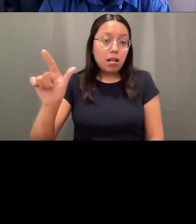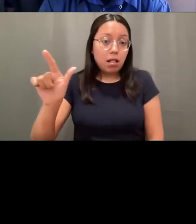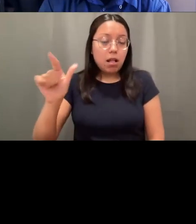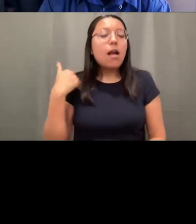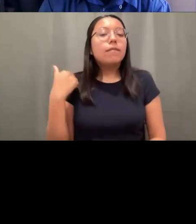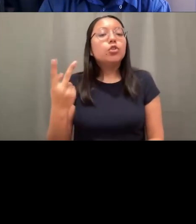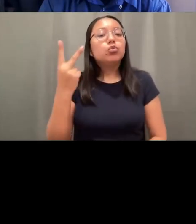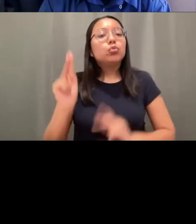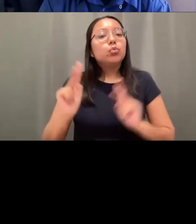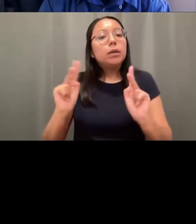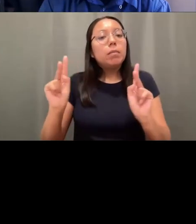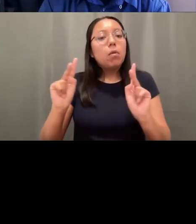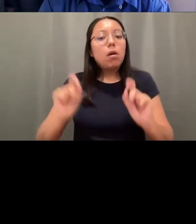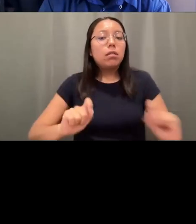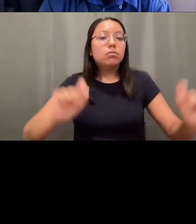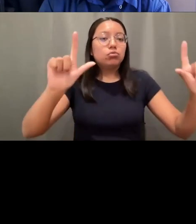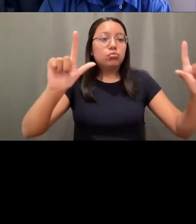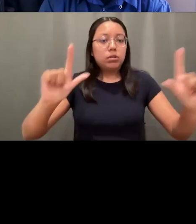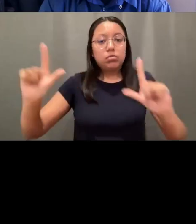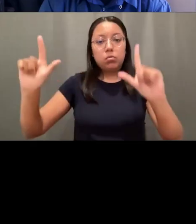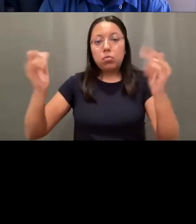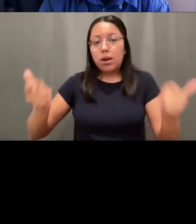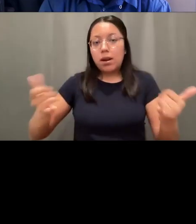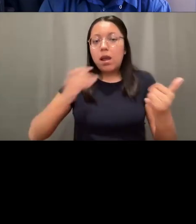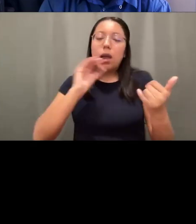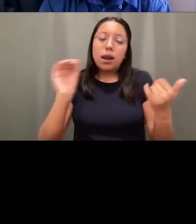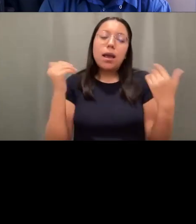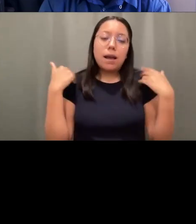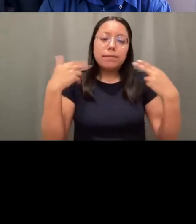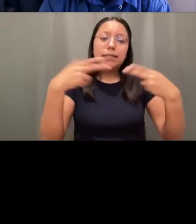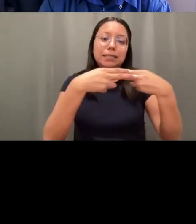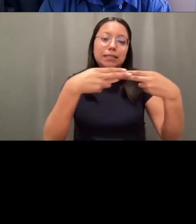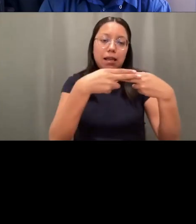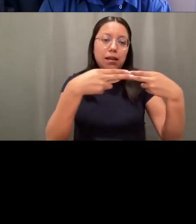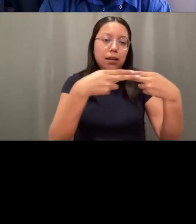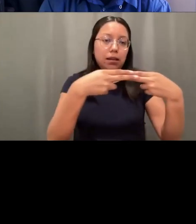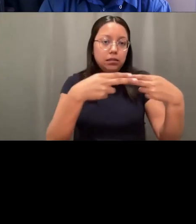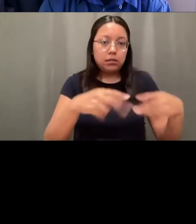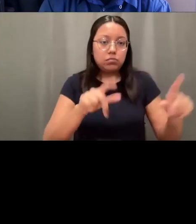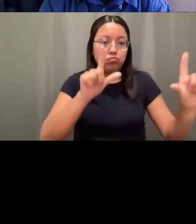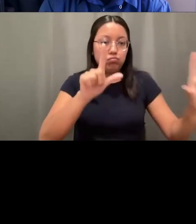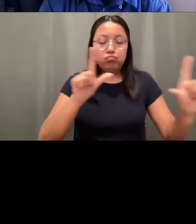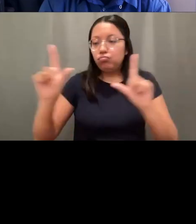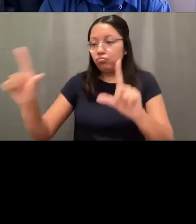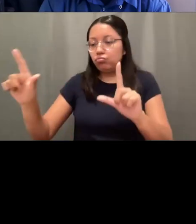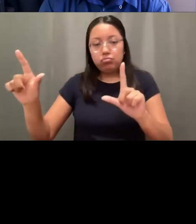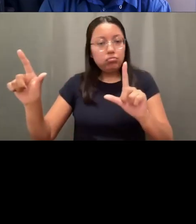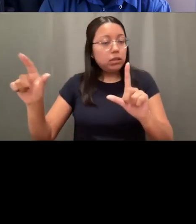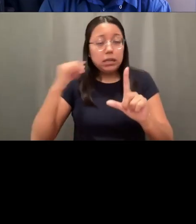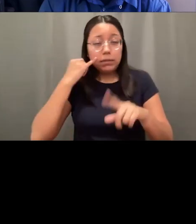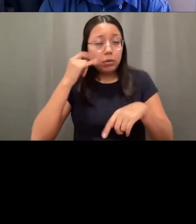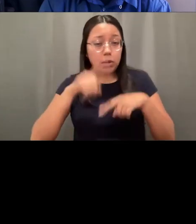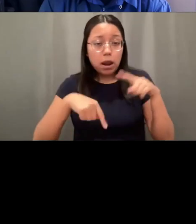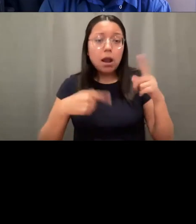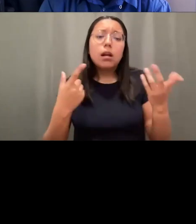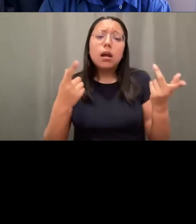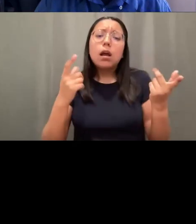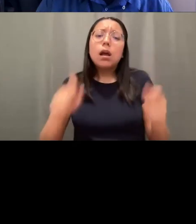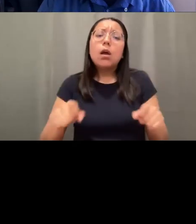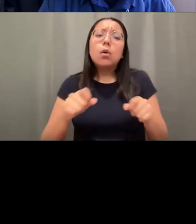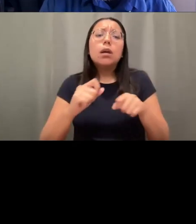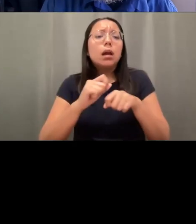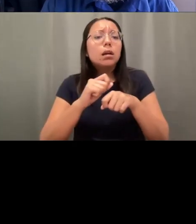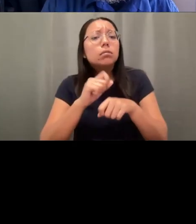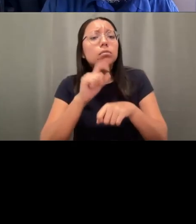and the slide deck. And if you're not, I encourage you to reach out in the chat to Caleb or Emil, and they will try to help you